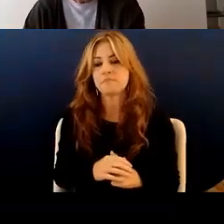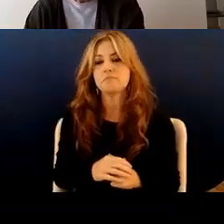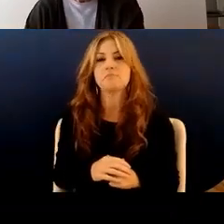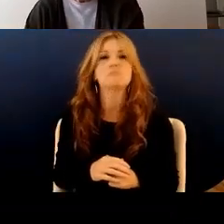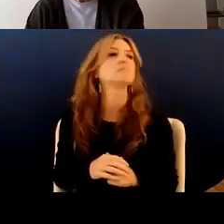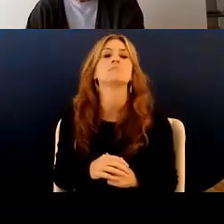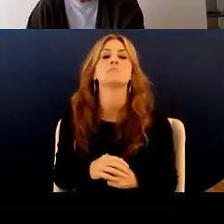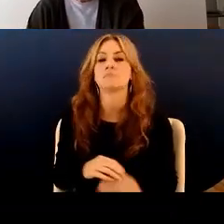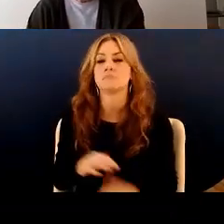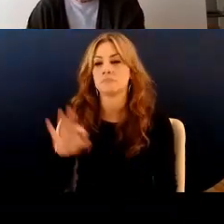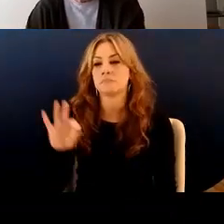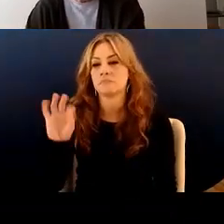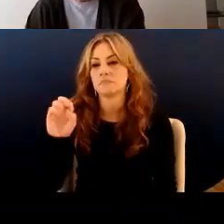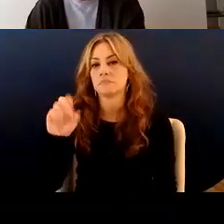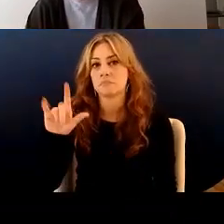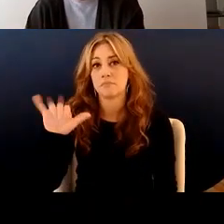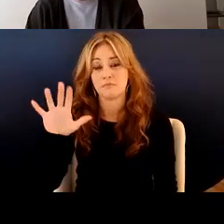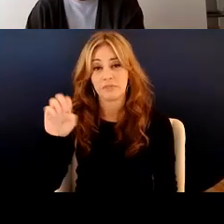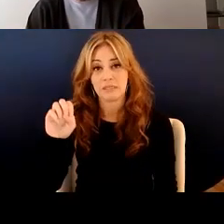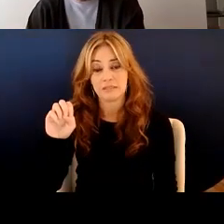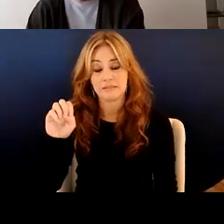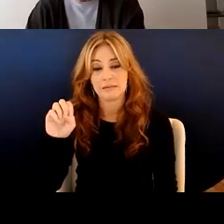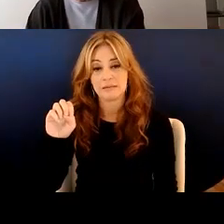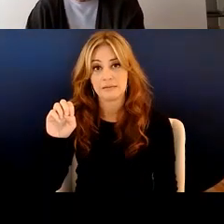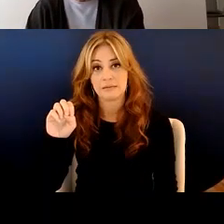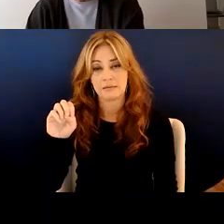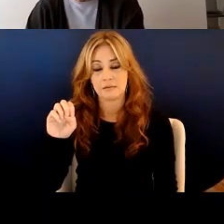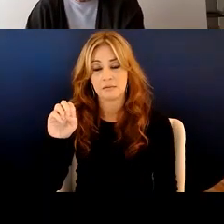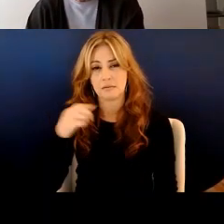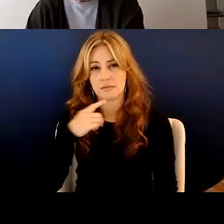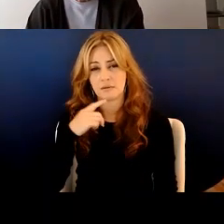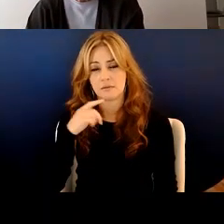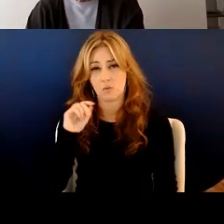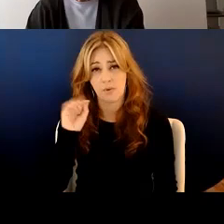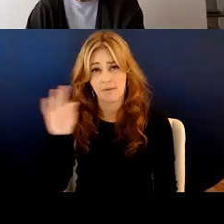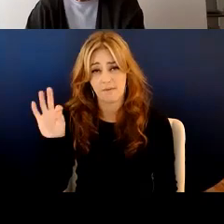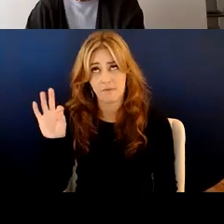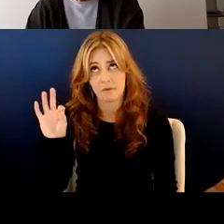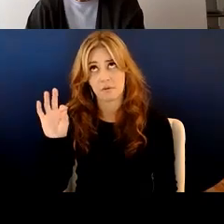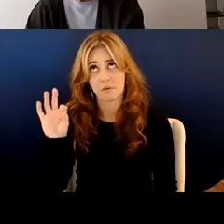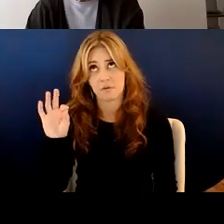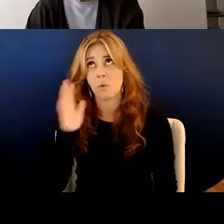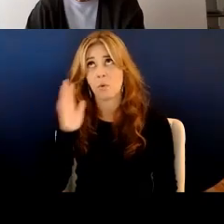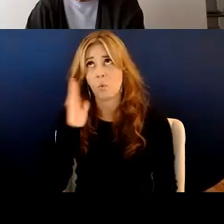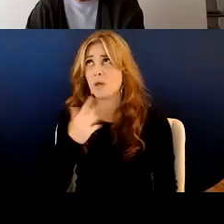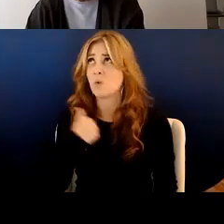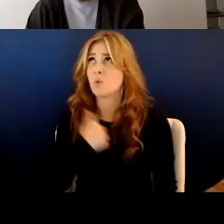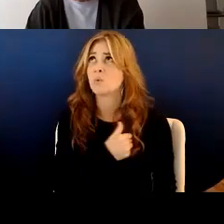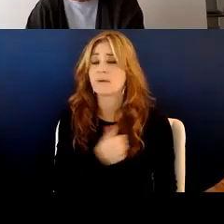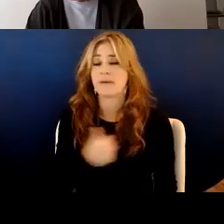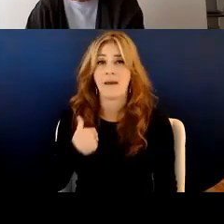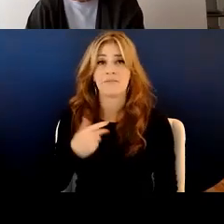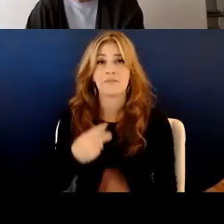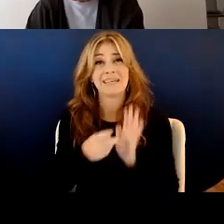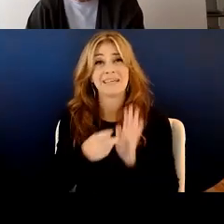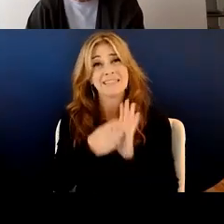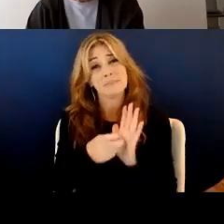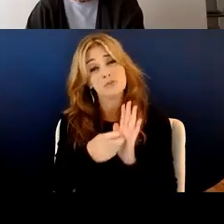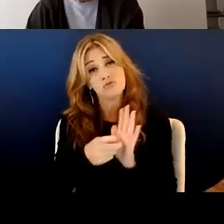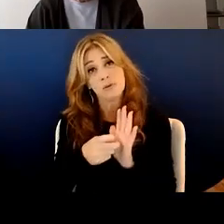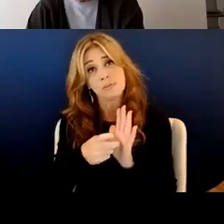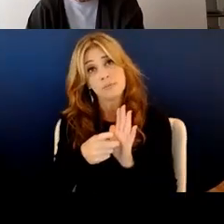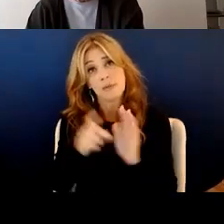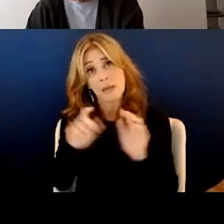You mean, if the question is, will we have a a demonstration